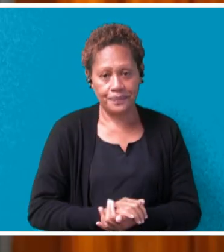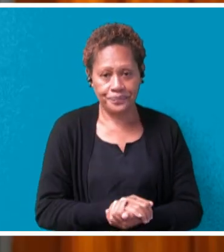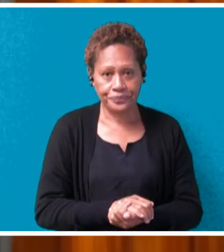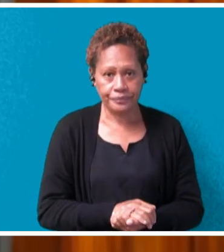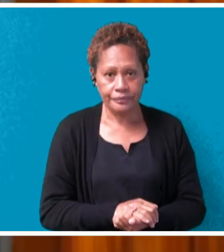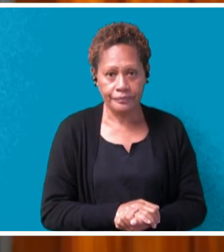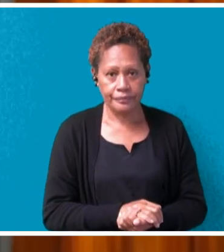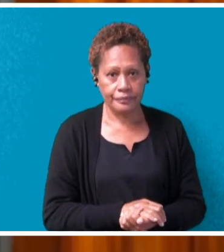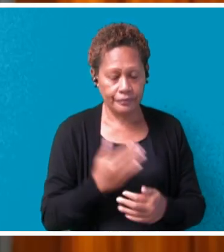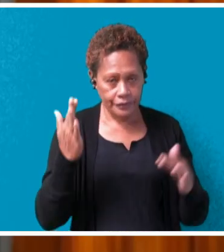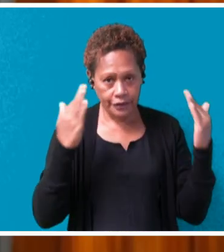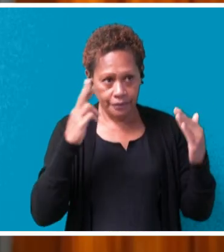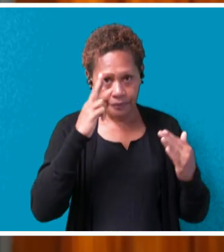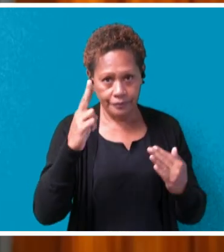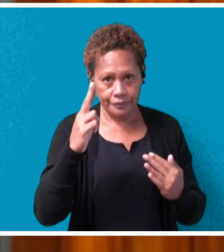Mr. Speaker, sir,